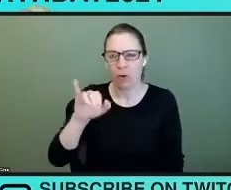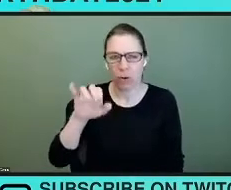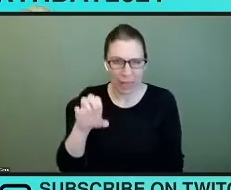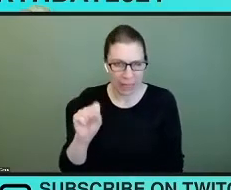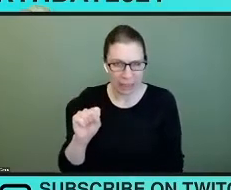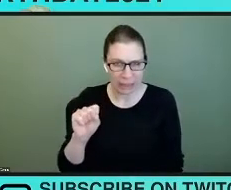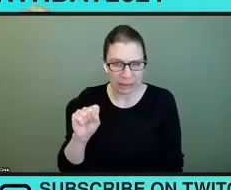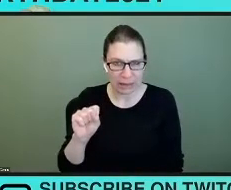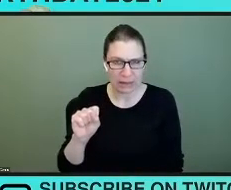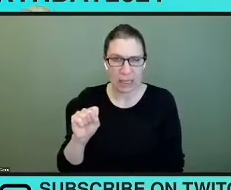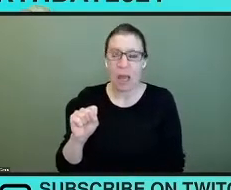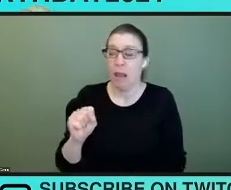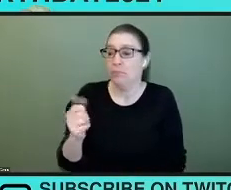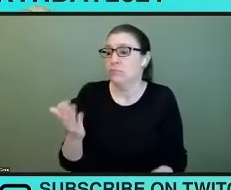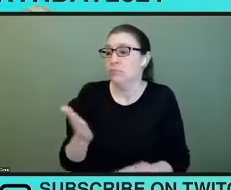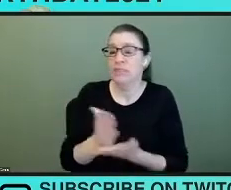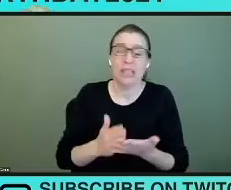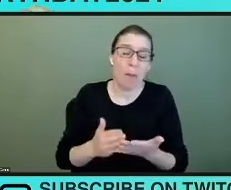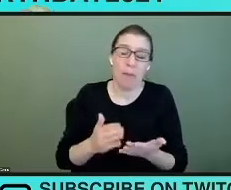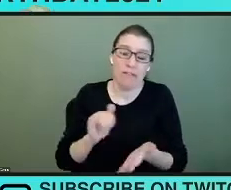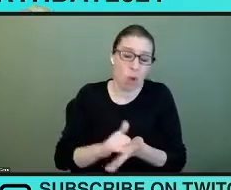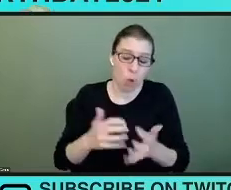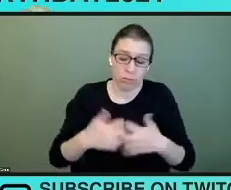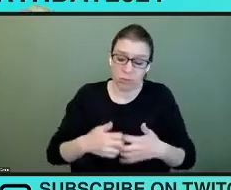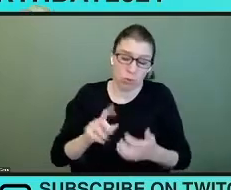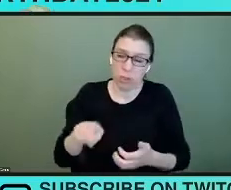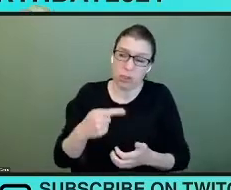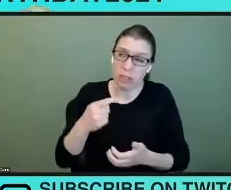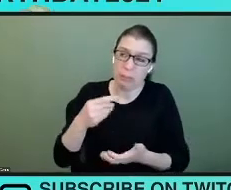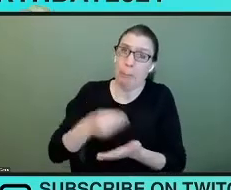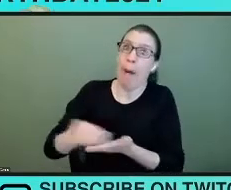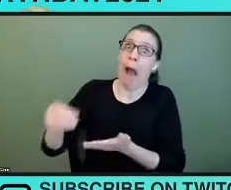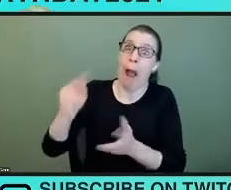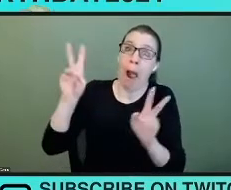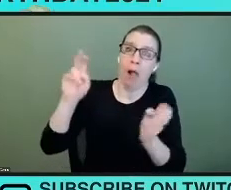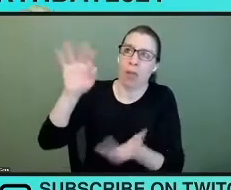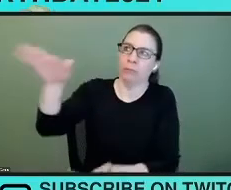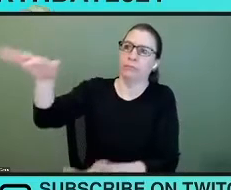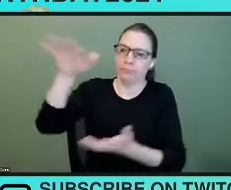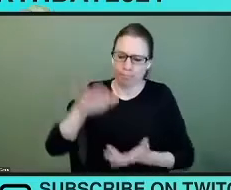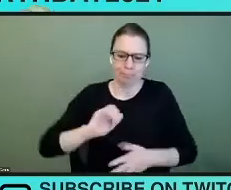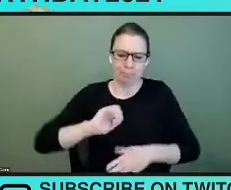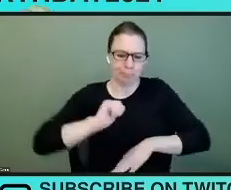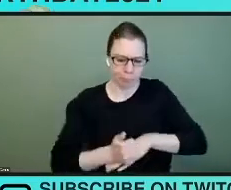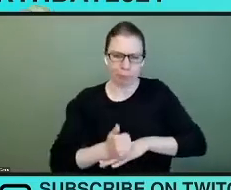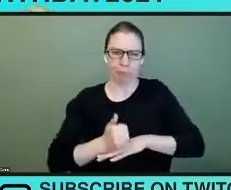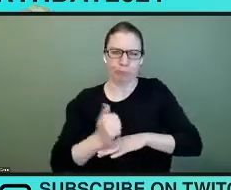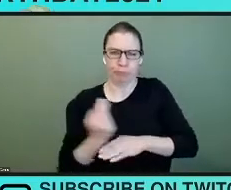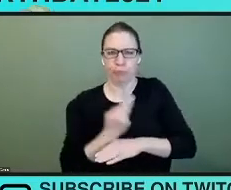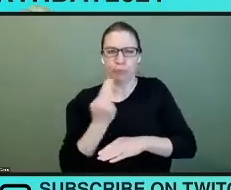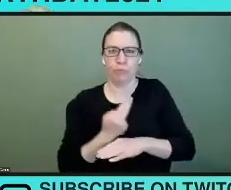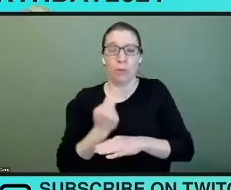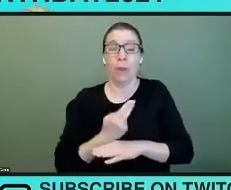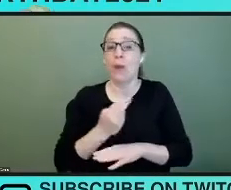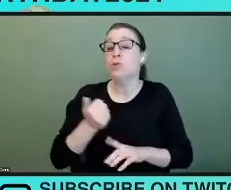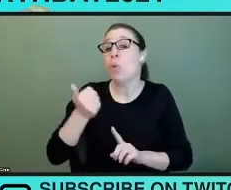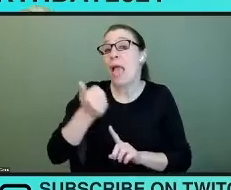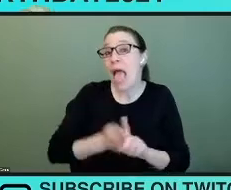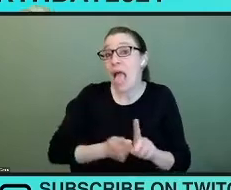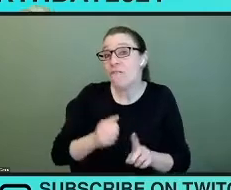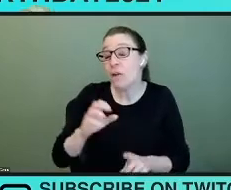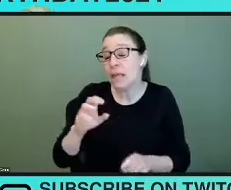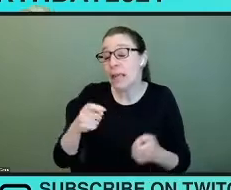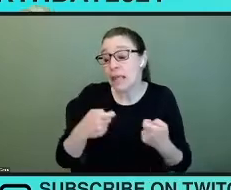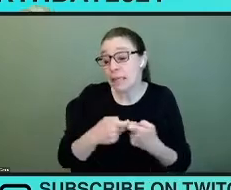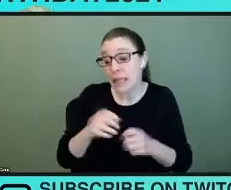shelves. That doesn't exist for electrochemistry. So basically every single electrochemical process that you see implemented in